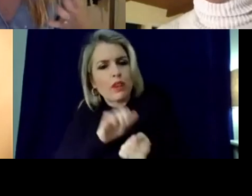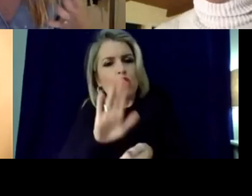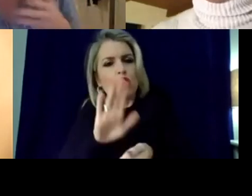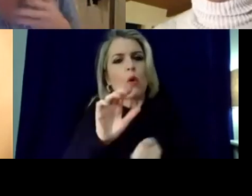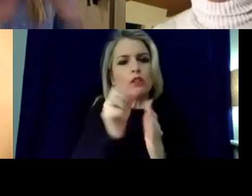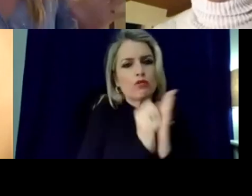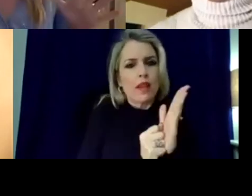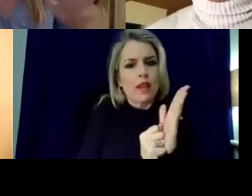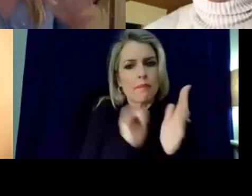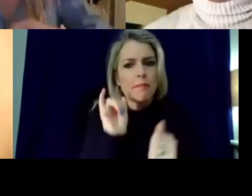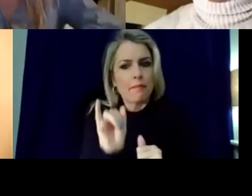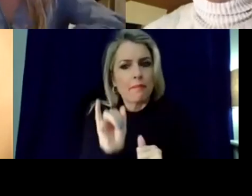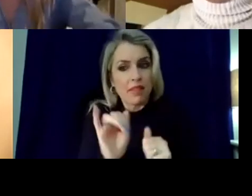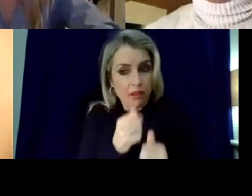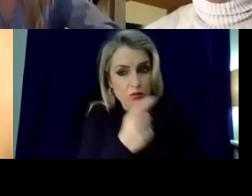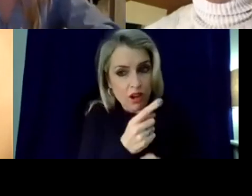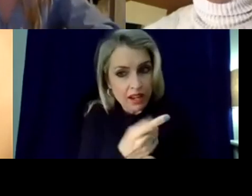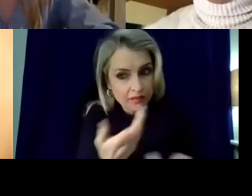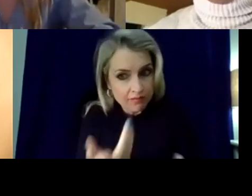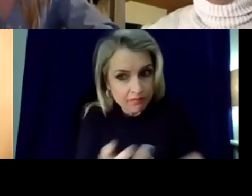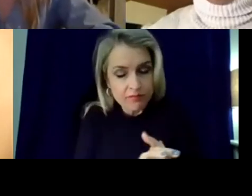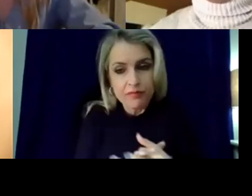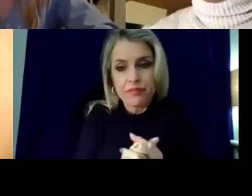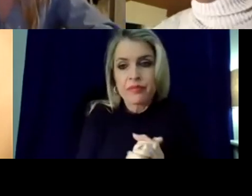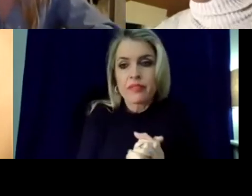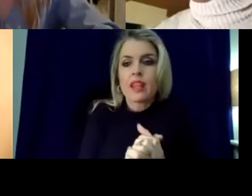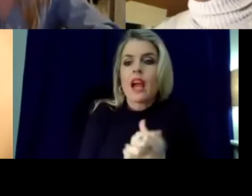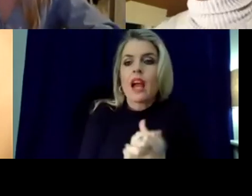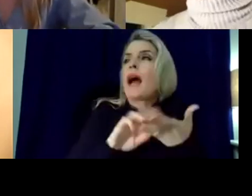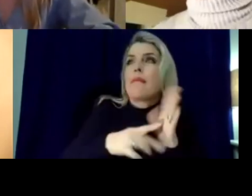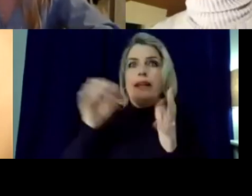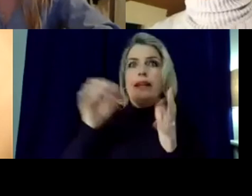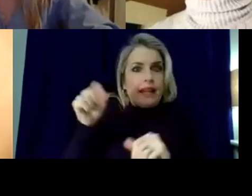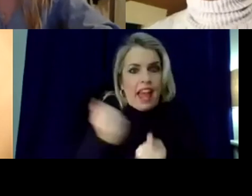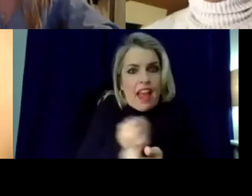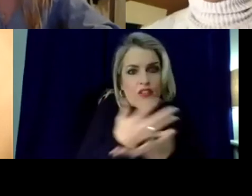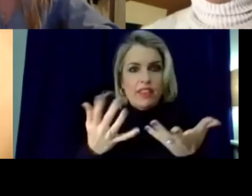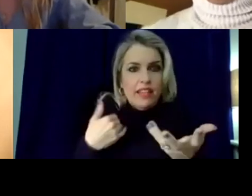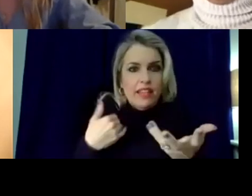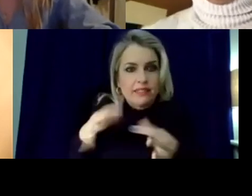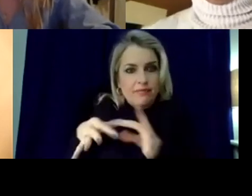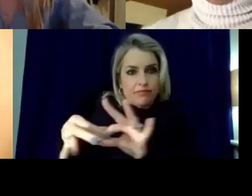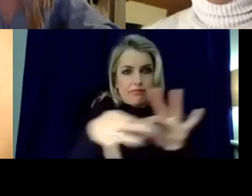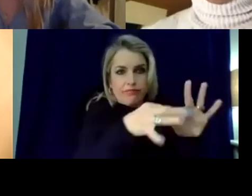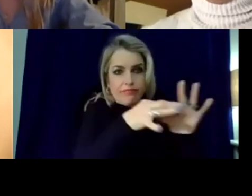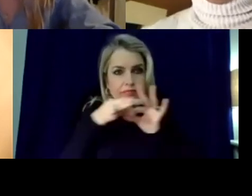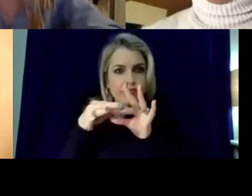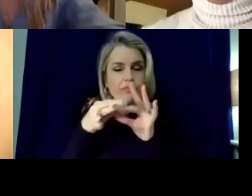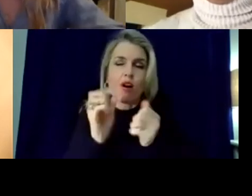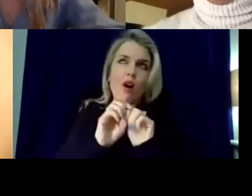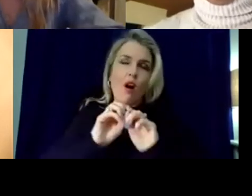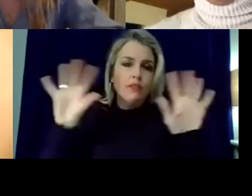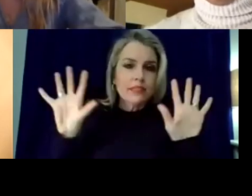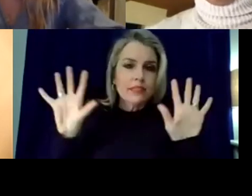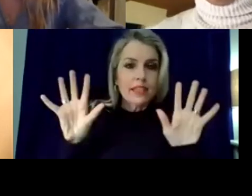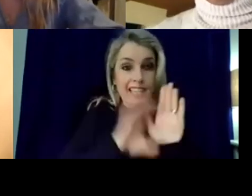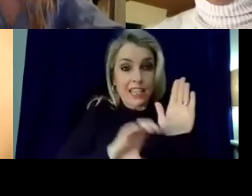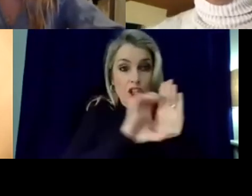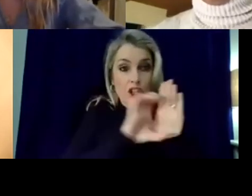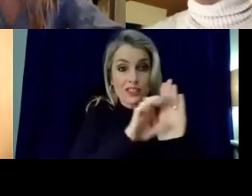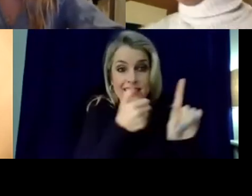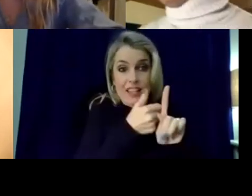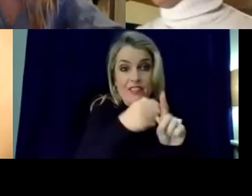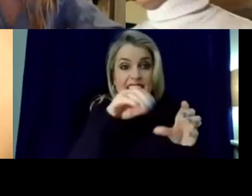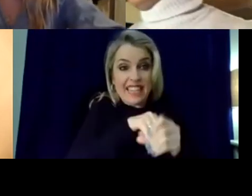by your slam poetry. Is that correct? I mean, yeah, everything's informed by everything. I obviously, the characters in